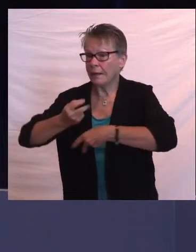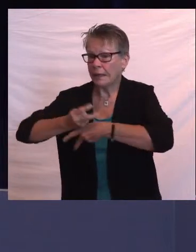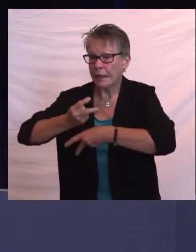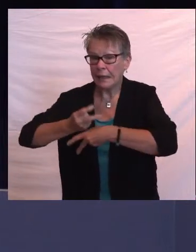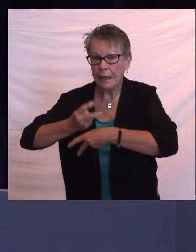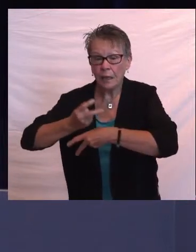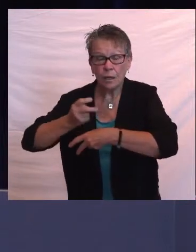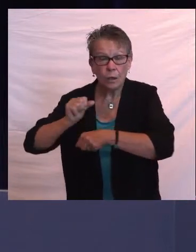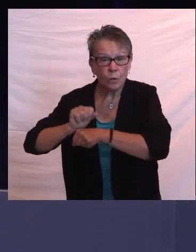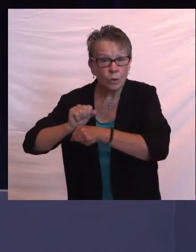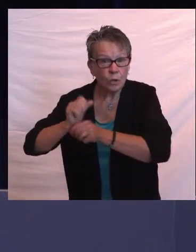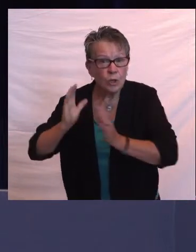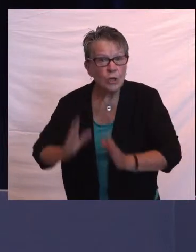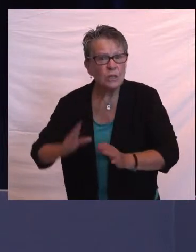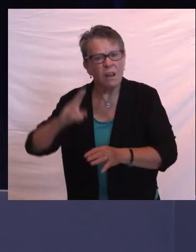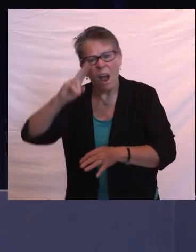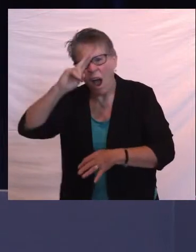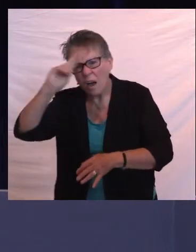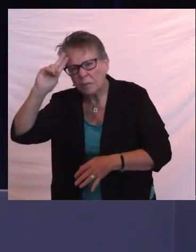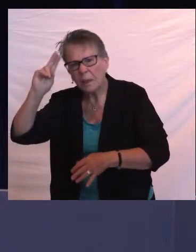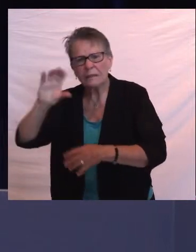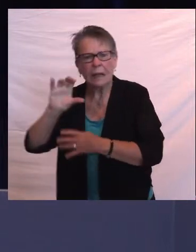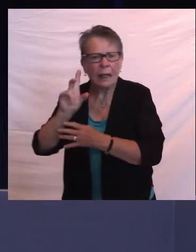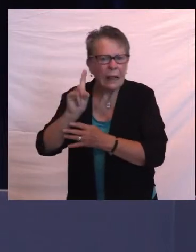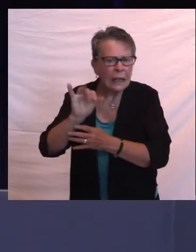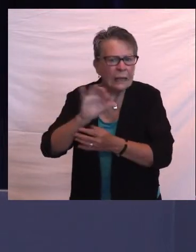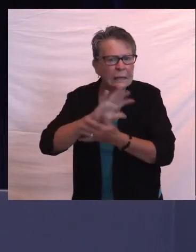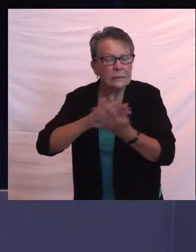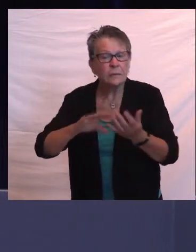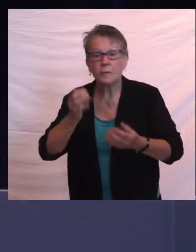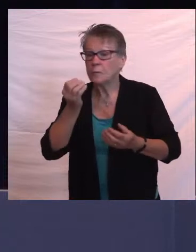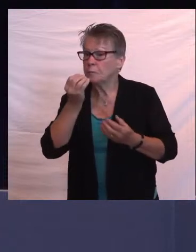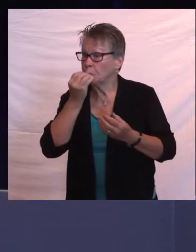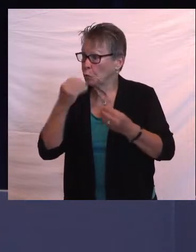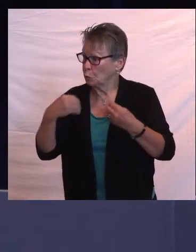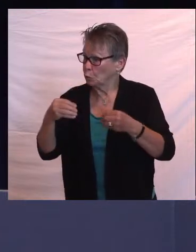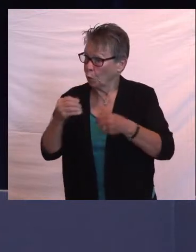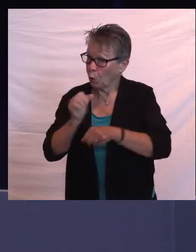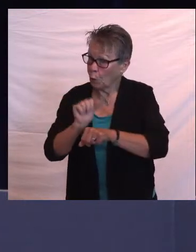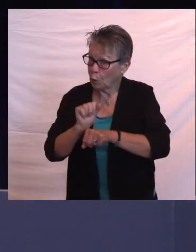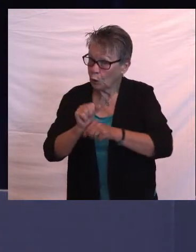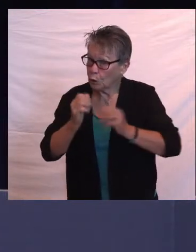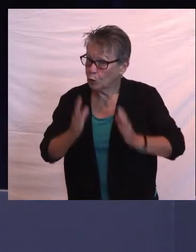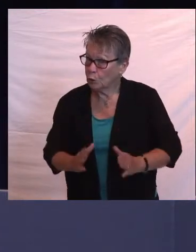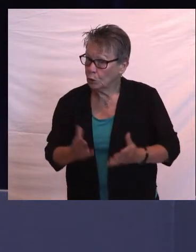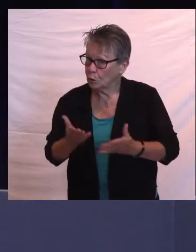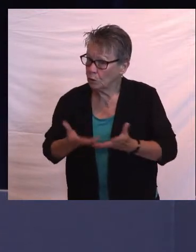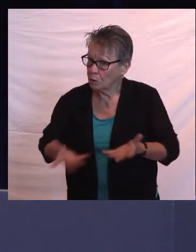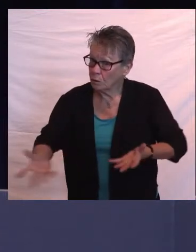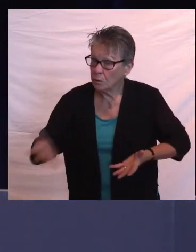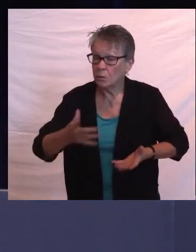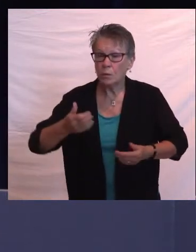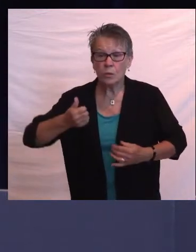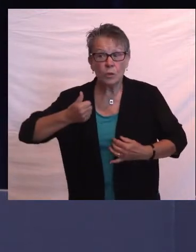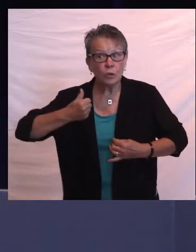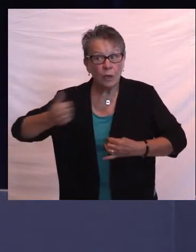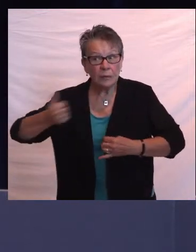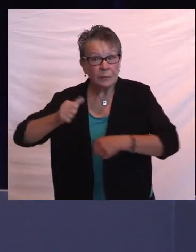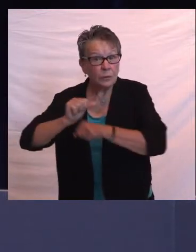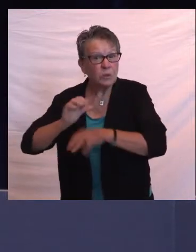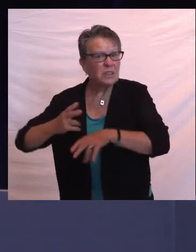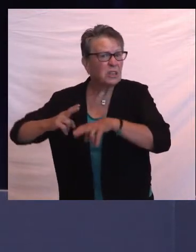store workers, and public transportation employees. So I want to encourage anyone who is eligible under any of these